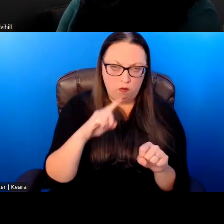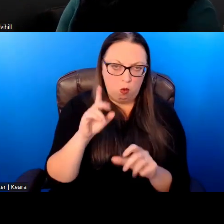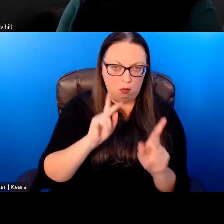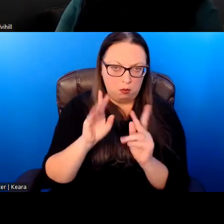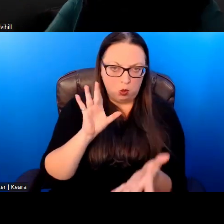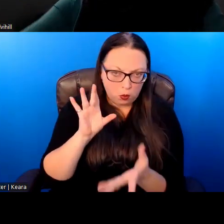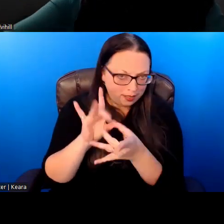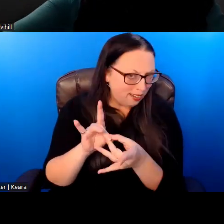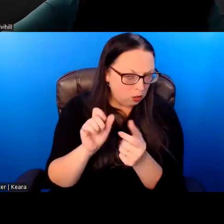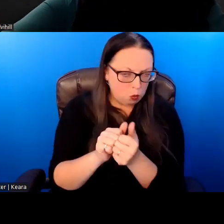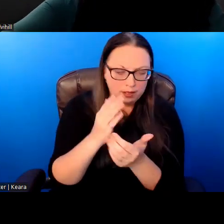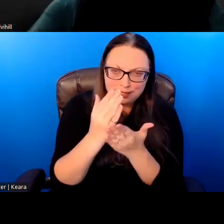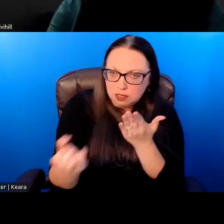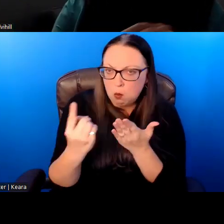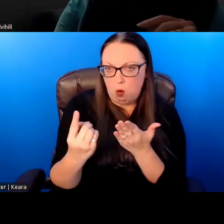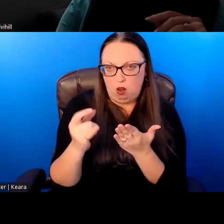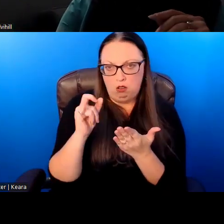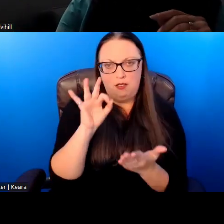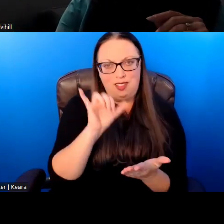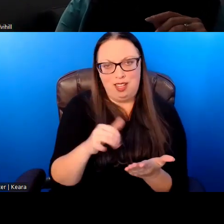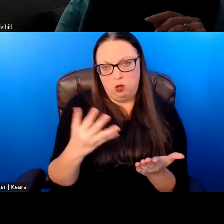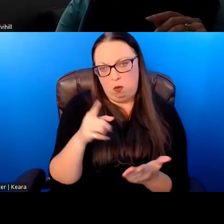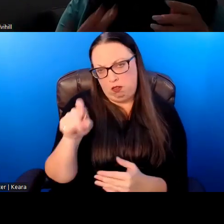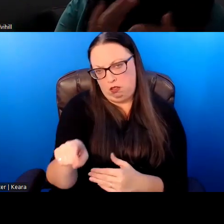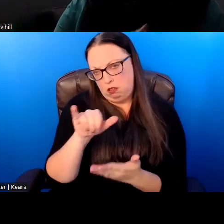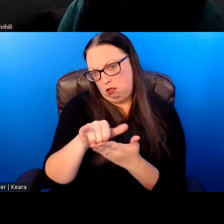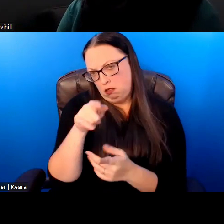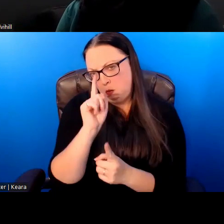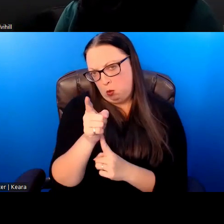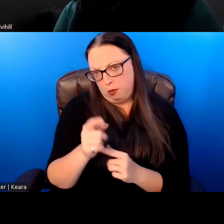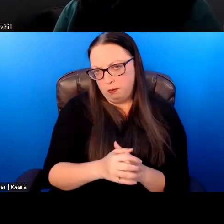with someone if that's really what they need.